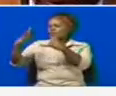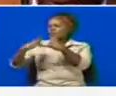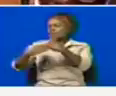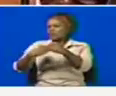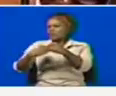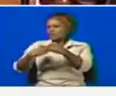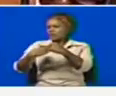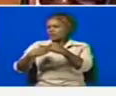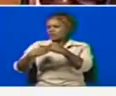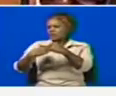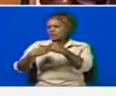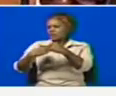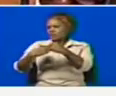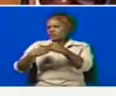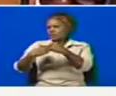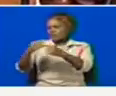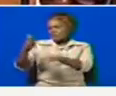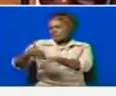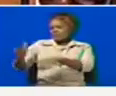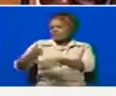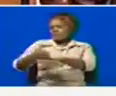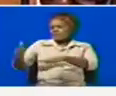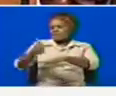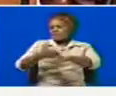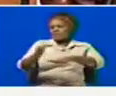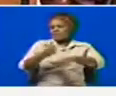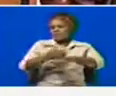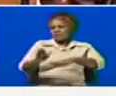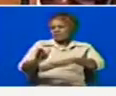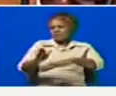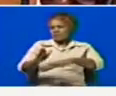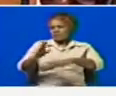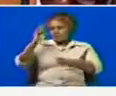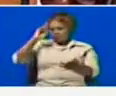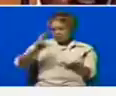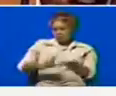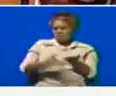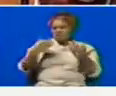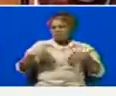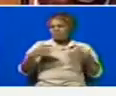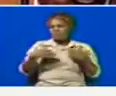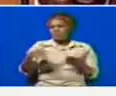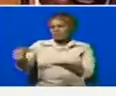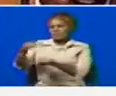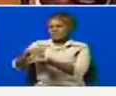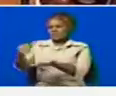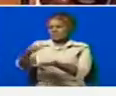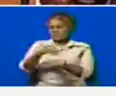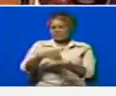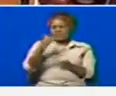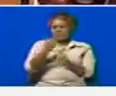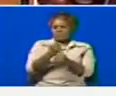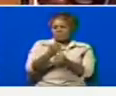17,568 kits that had updated and sent identified persons in the polling stations where they